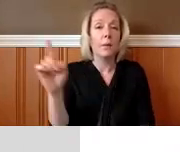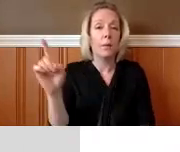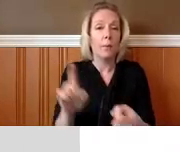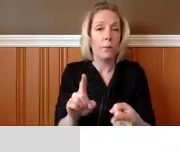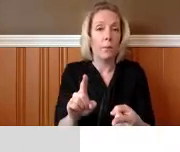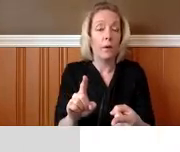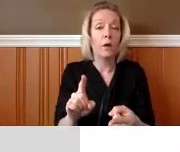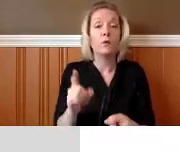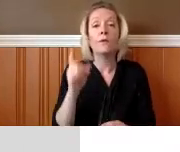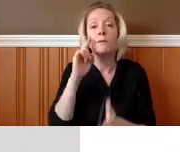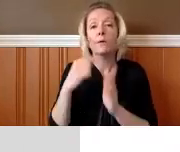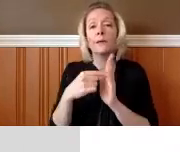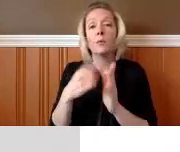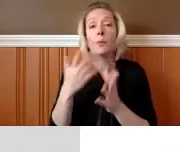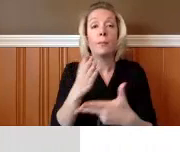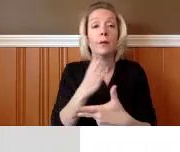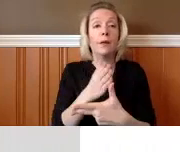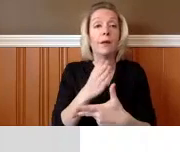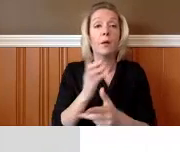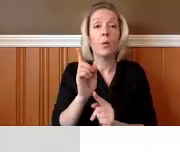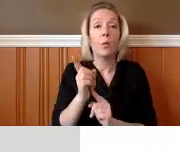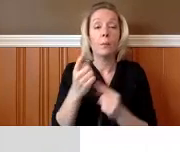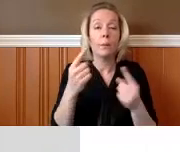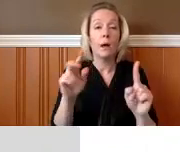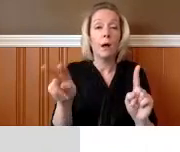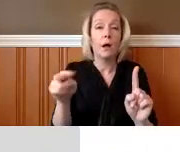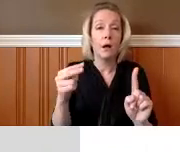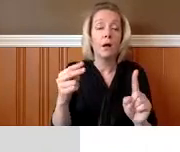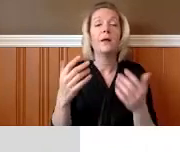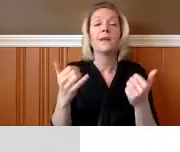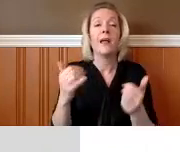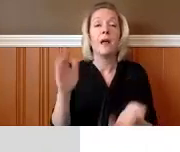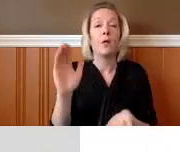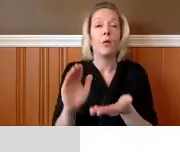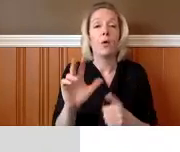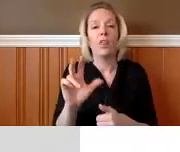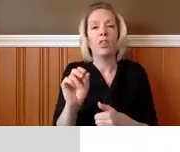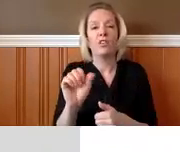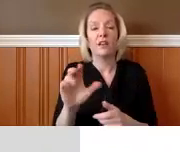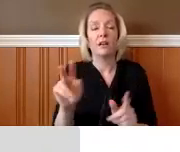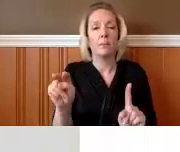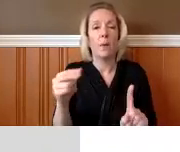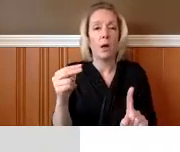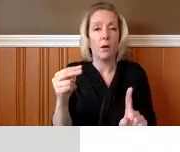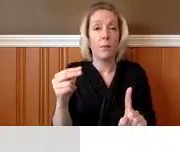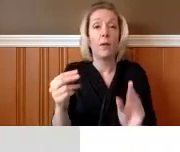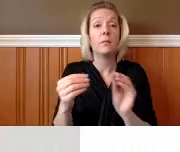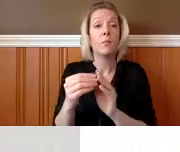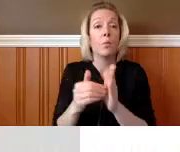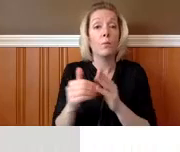used to be a minute, now we're seeing them need only 30 seconds. And the more we present an object to